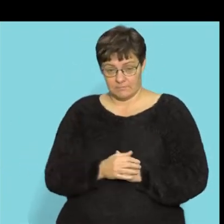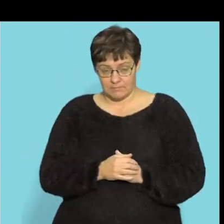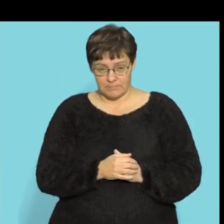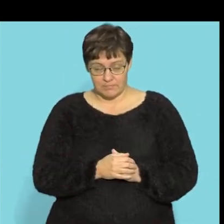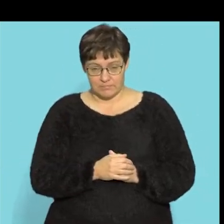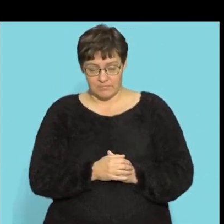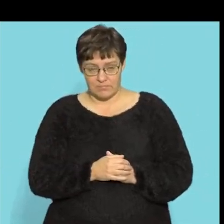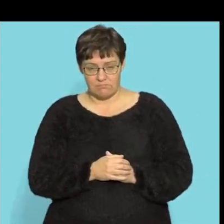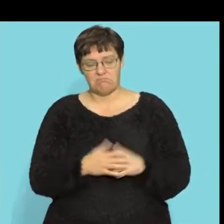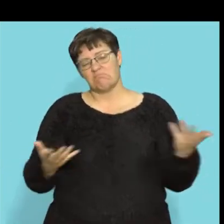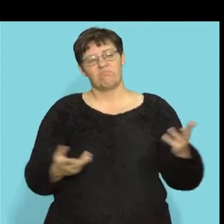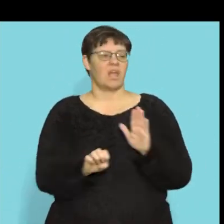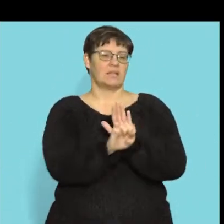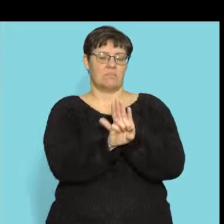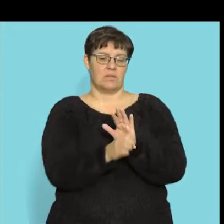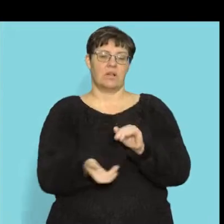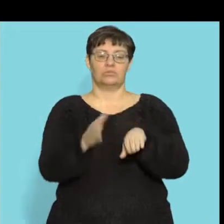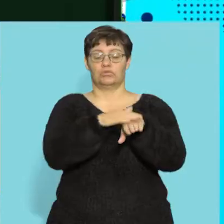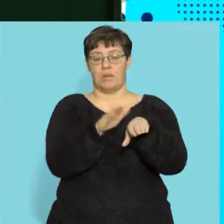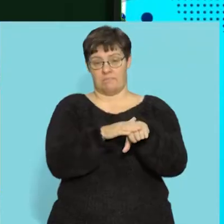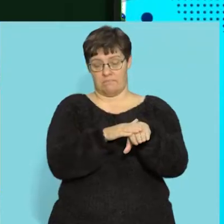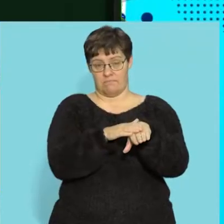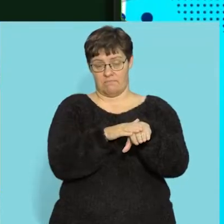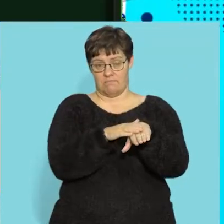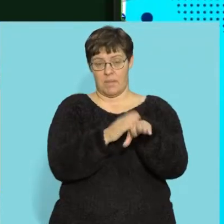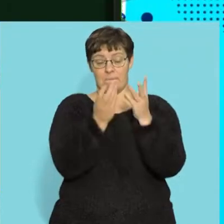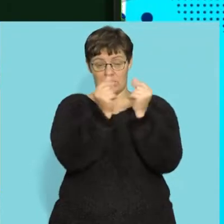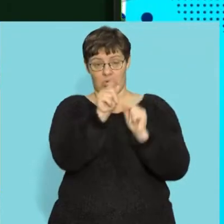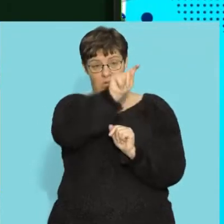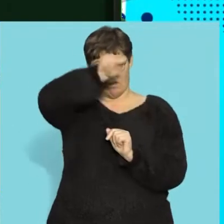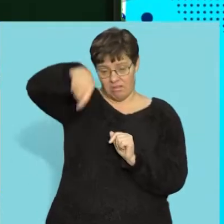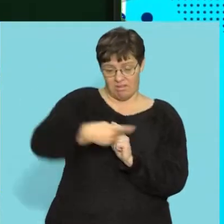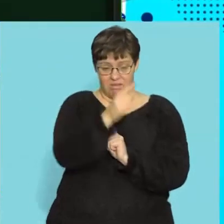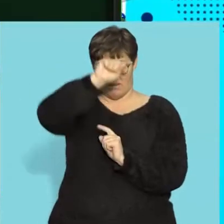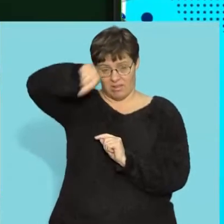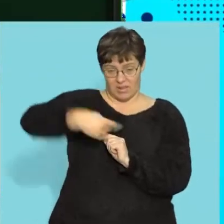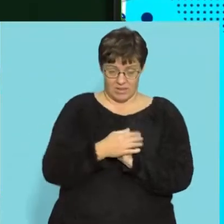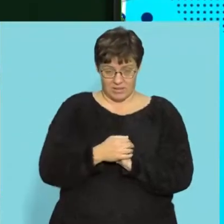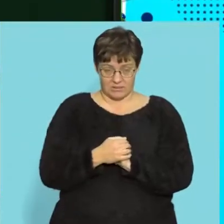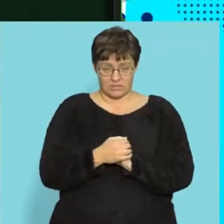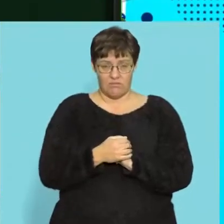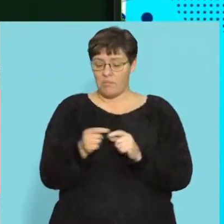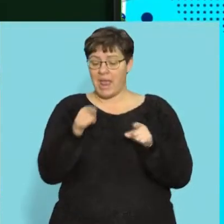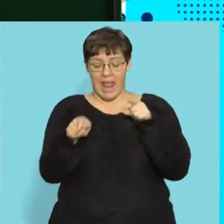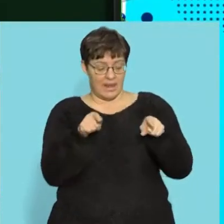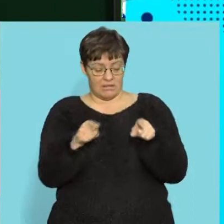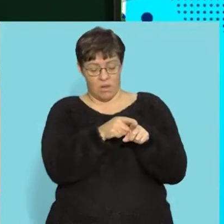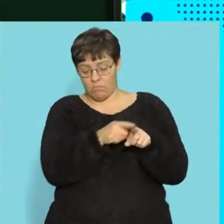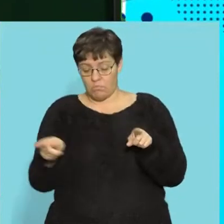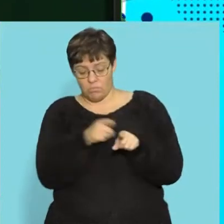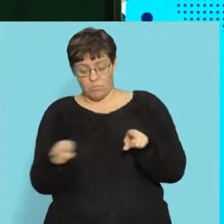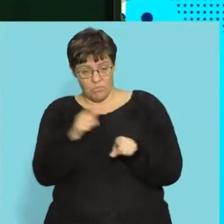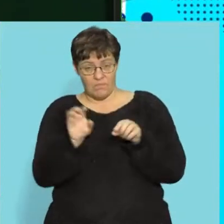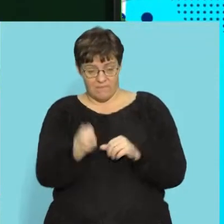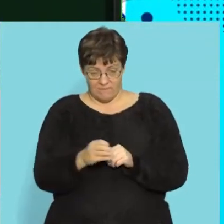we can conceptualize this, suppose we've got charge within a conducting material. For that charge to move between